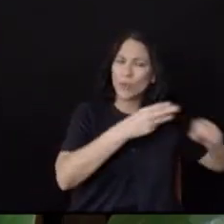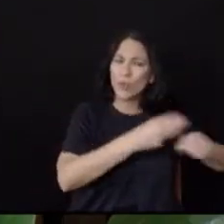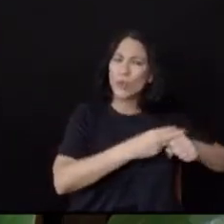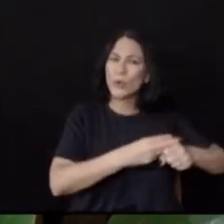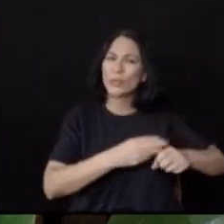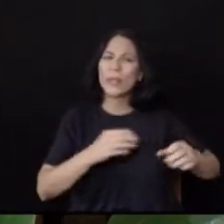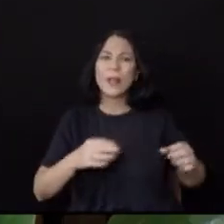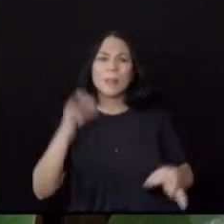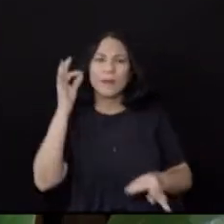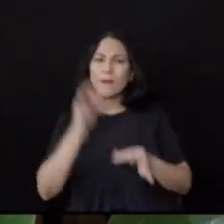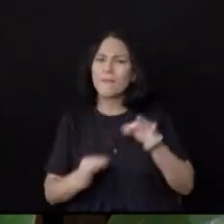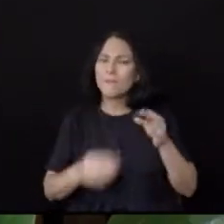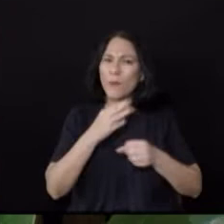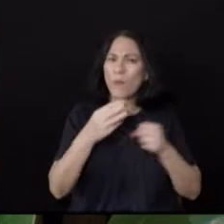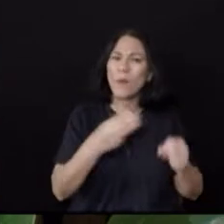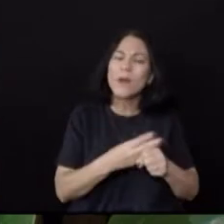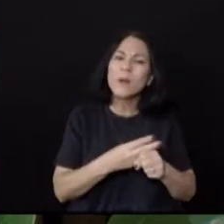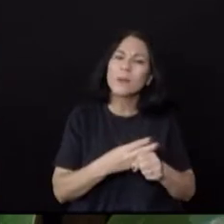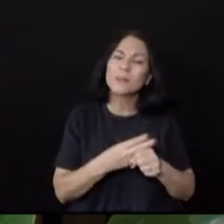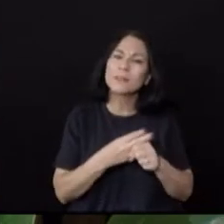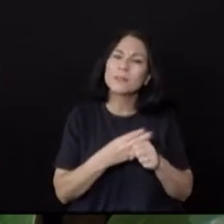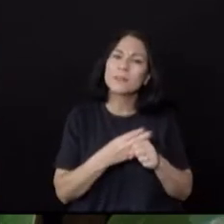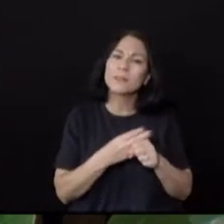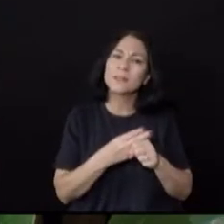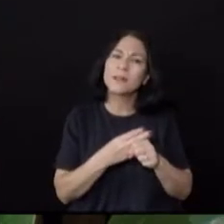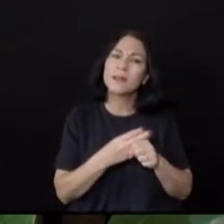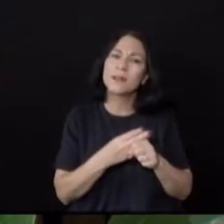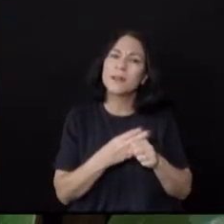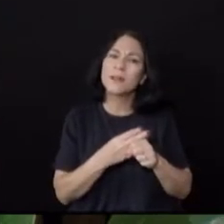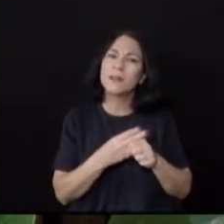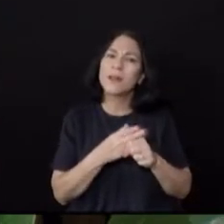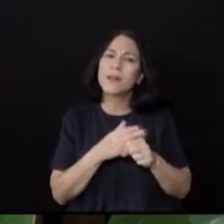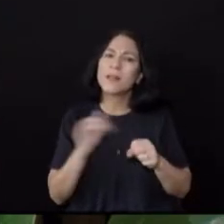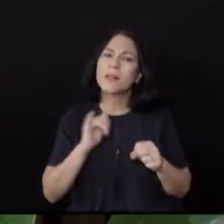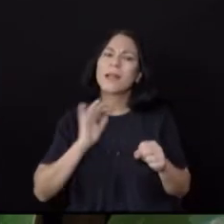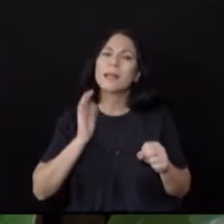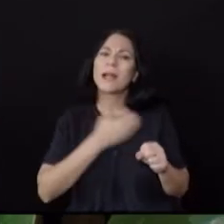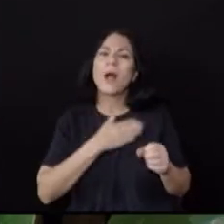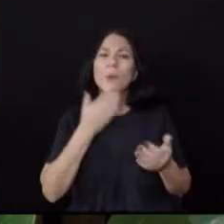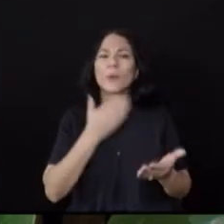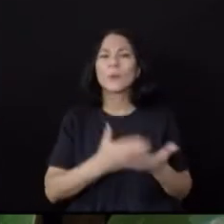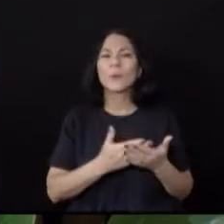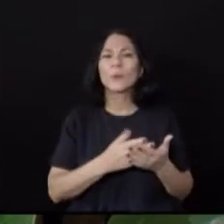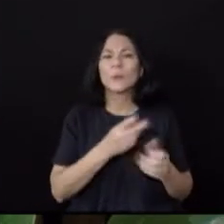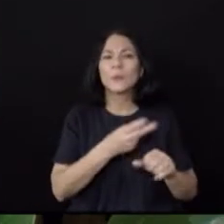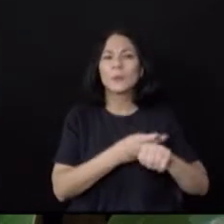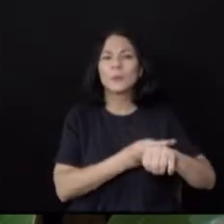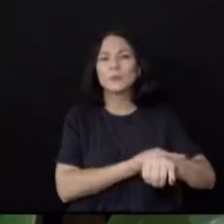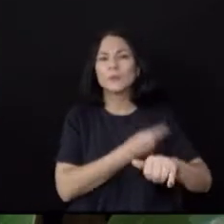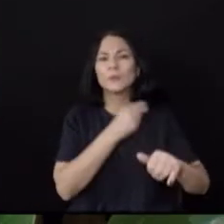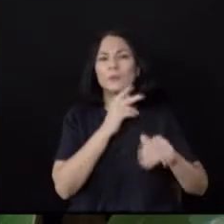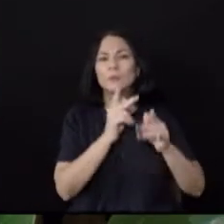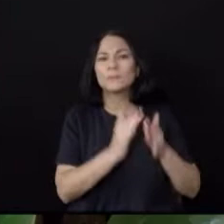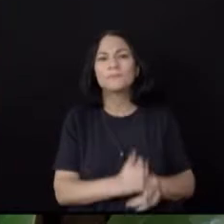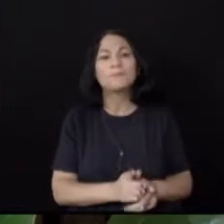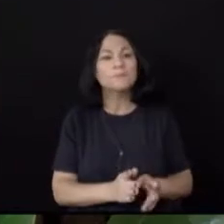the unfairness of this world, as our good shepherd, as our master, as Jesus did.